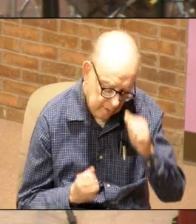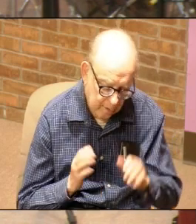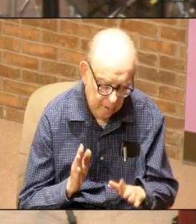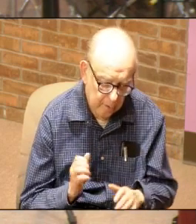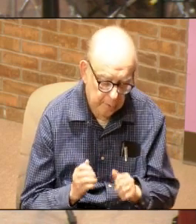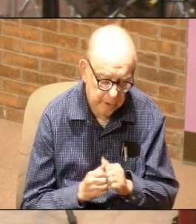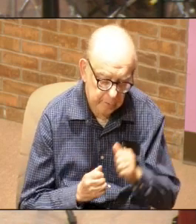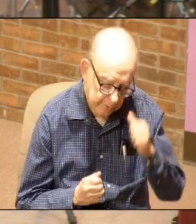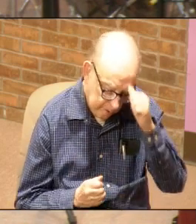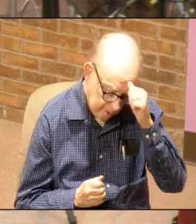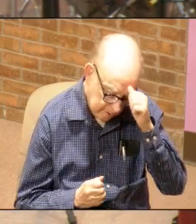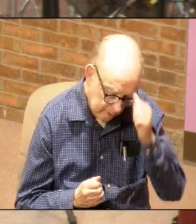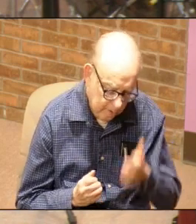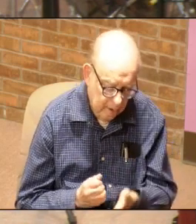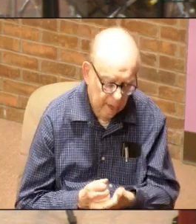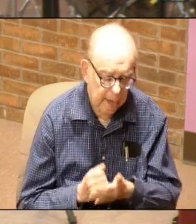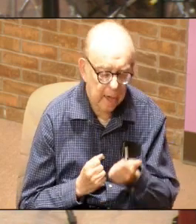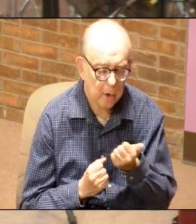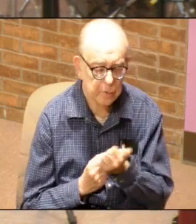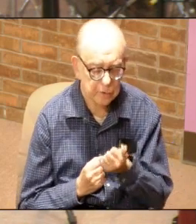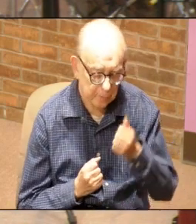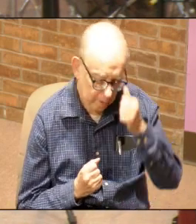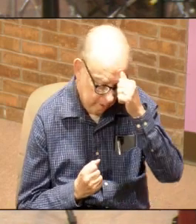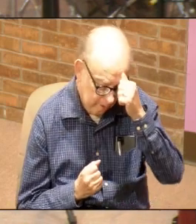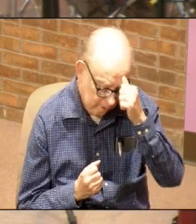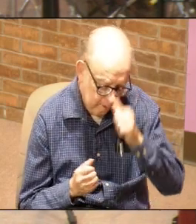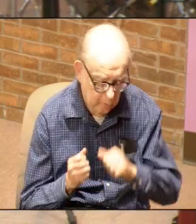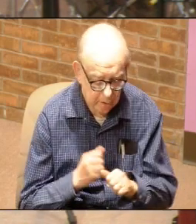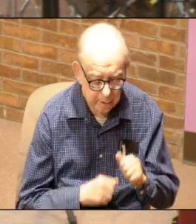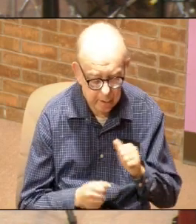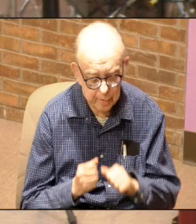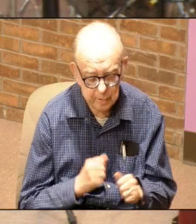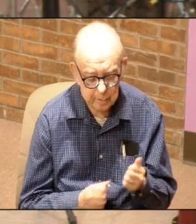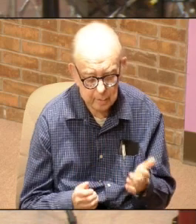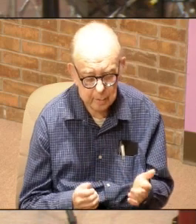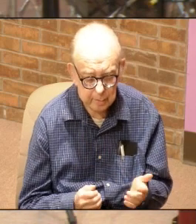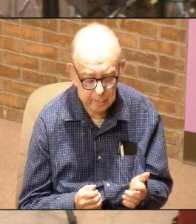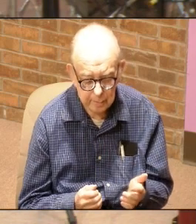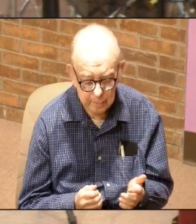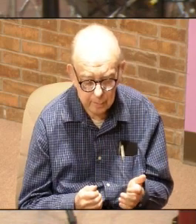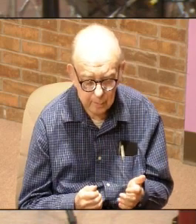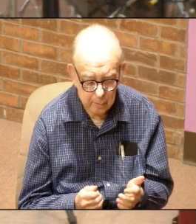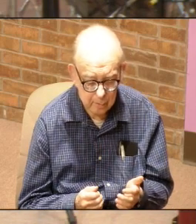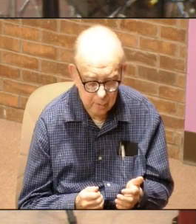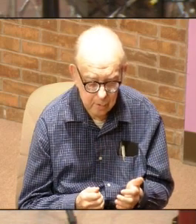be with him, to help support each other.